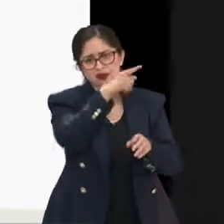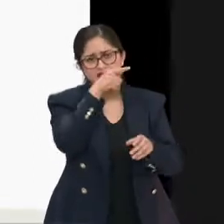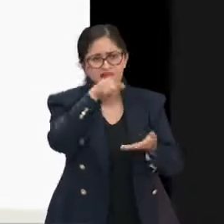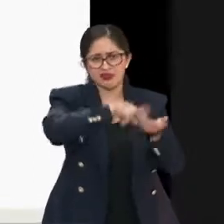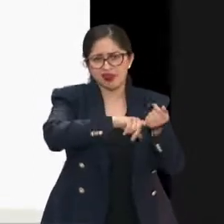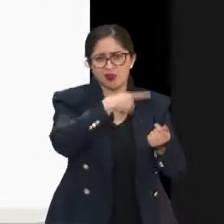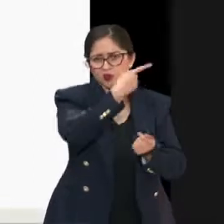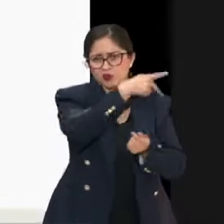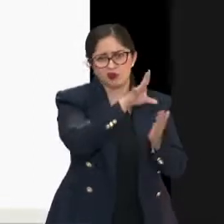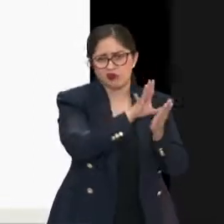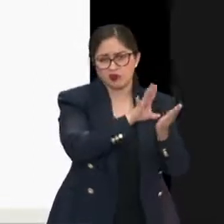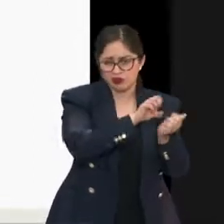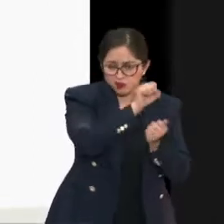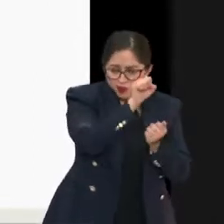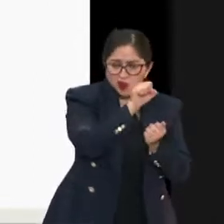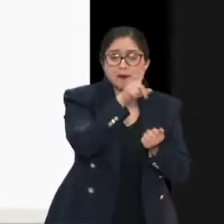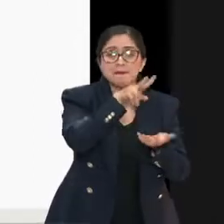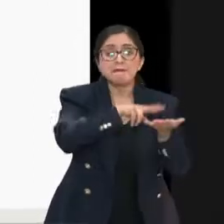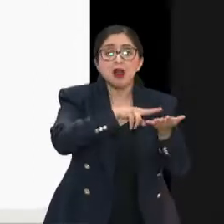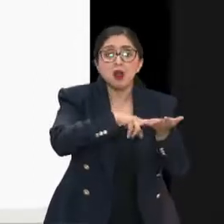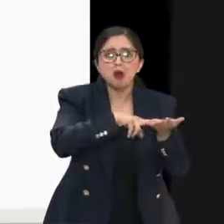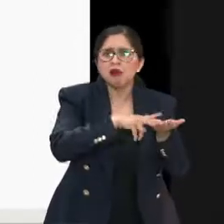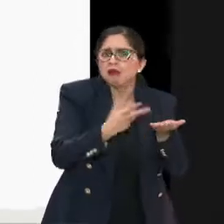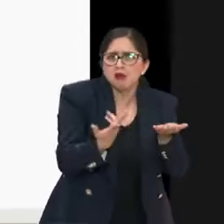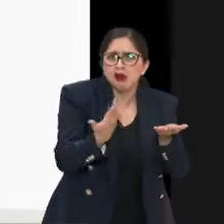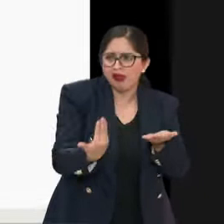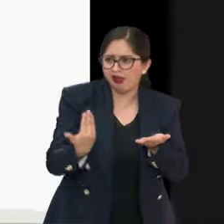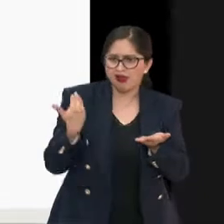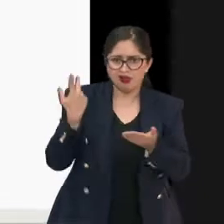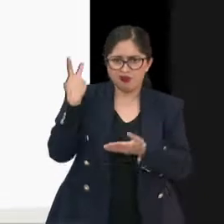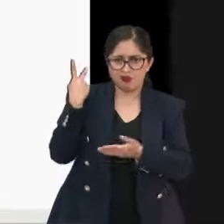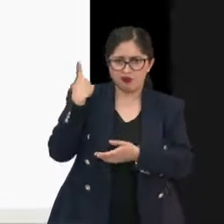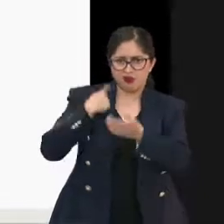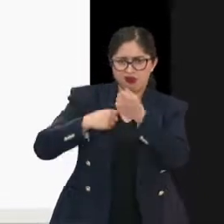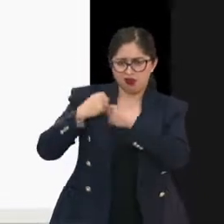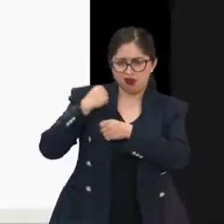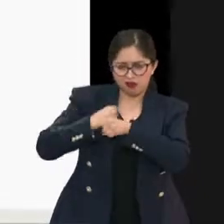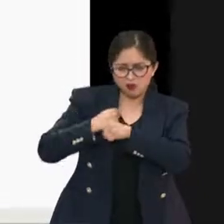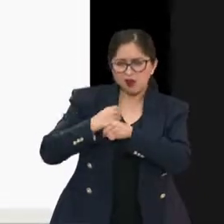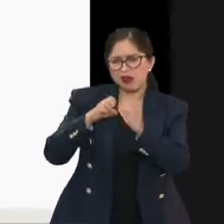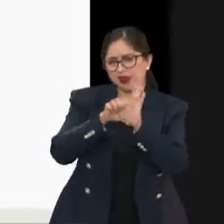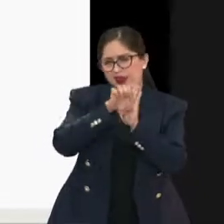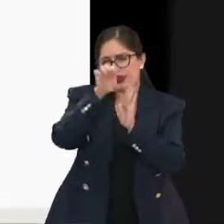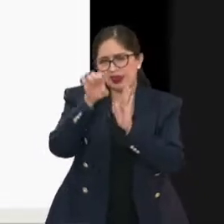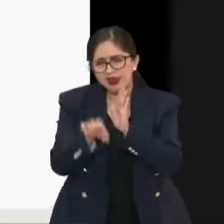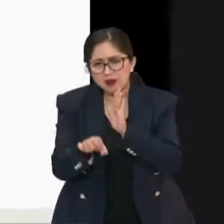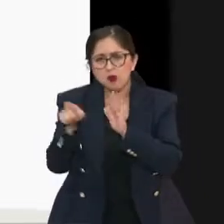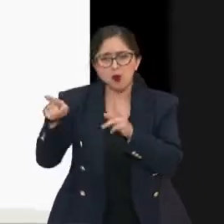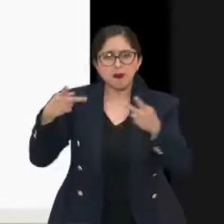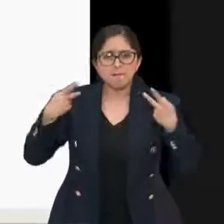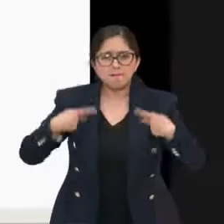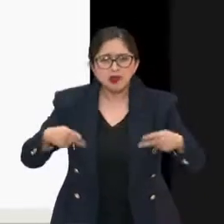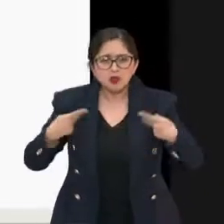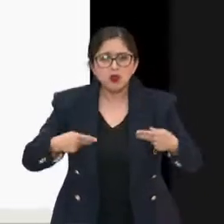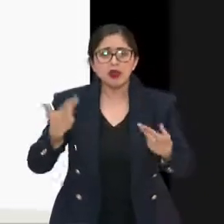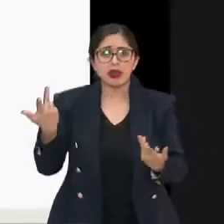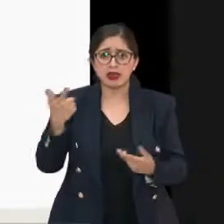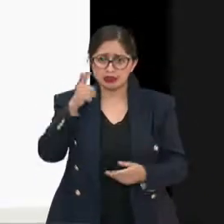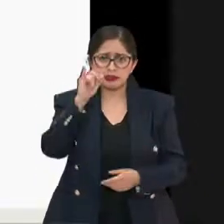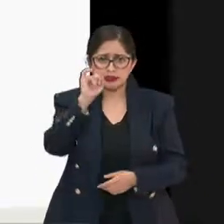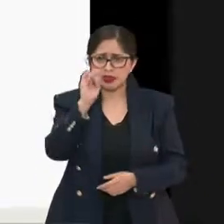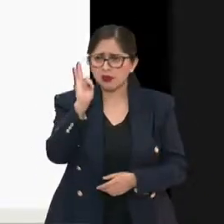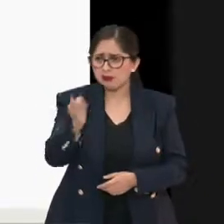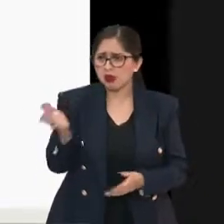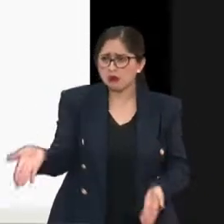to substantiate actions that are outside of the constitutional and democratic framework. And we also